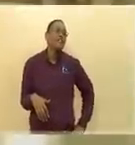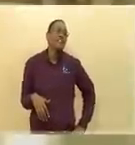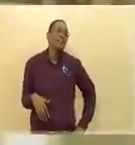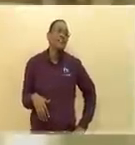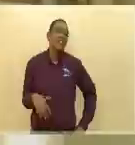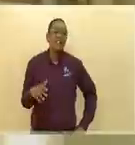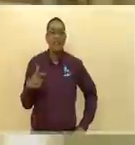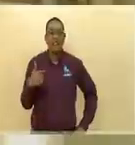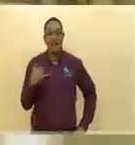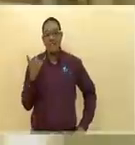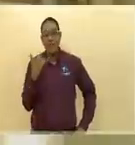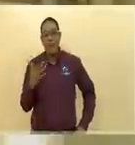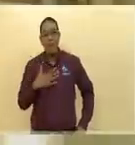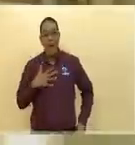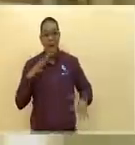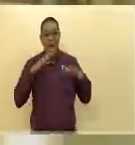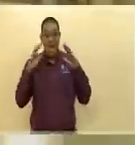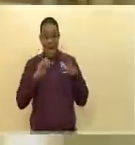older,